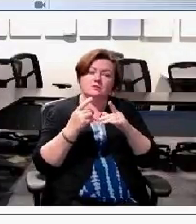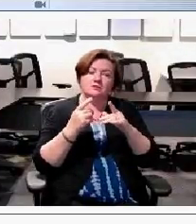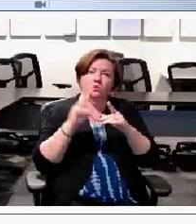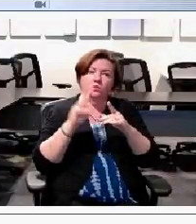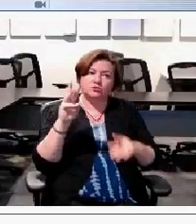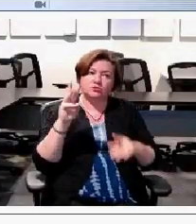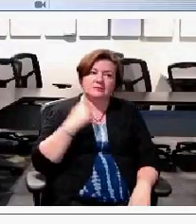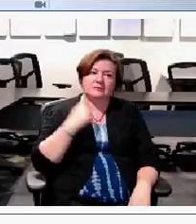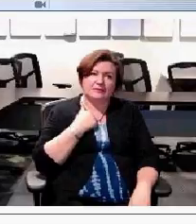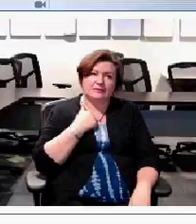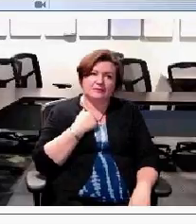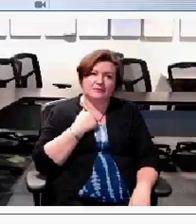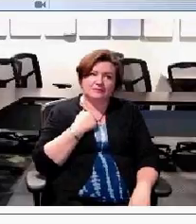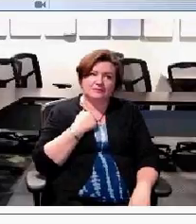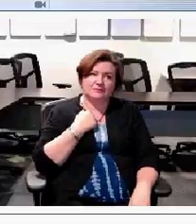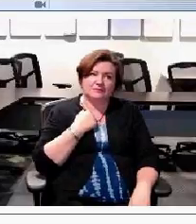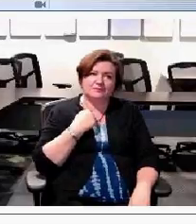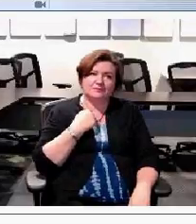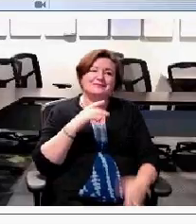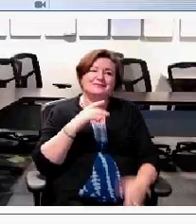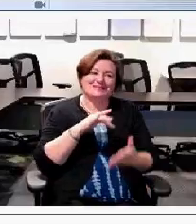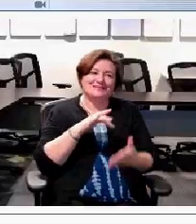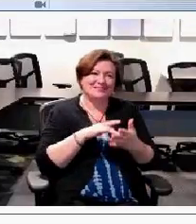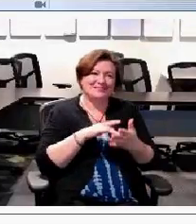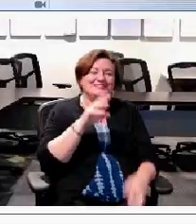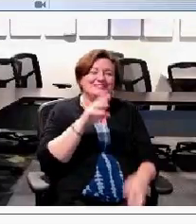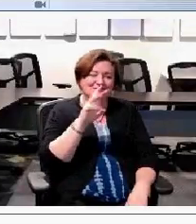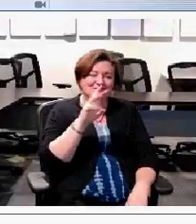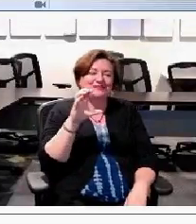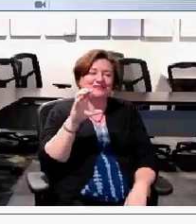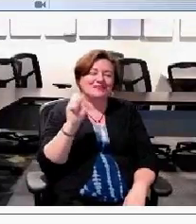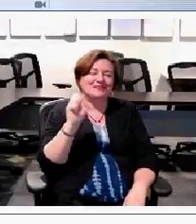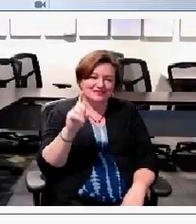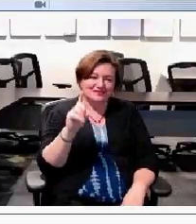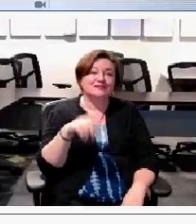Centre for Deafness Studies that we very much value.